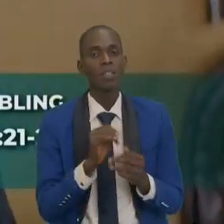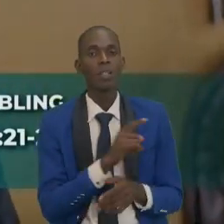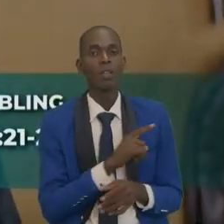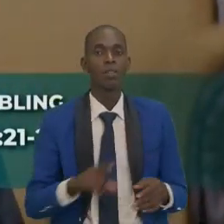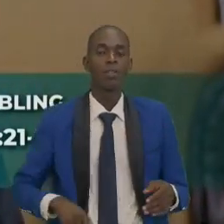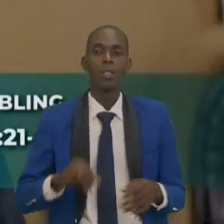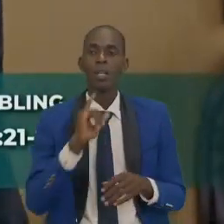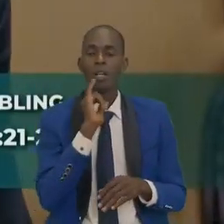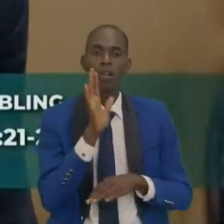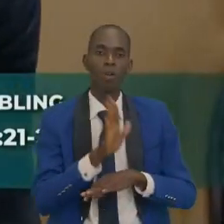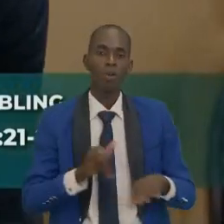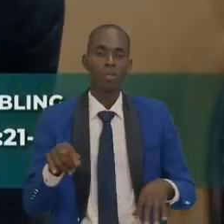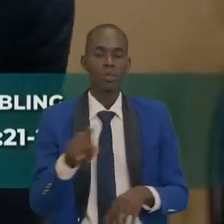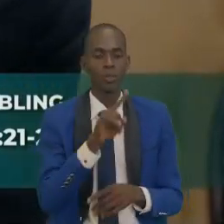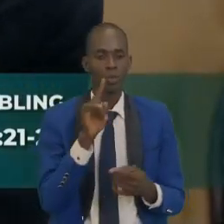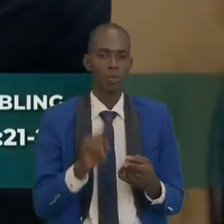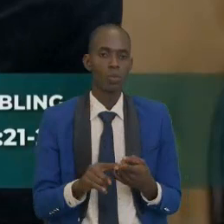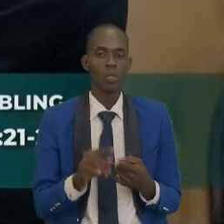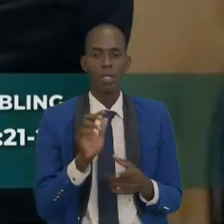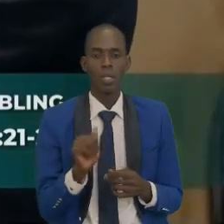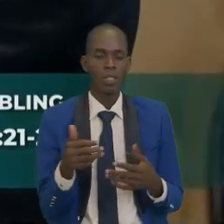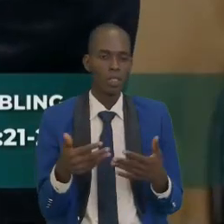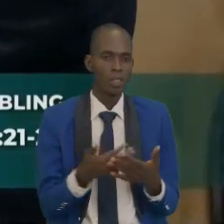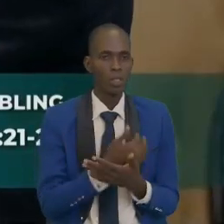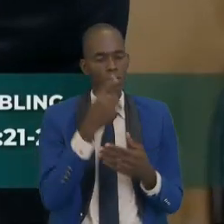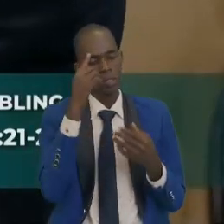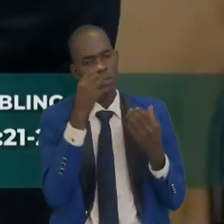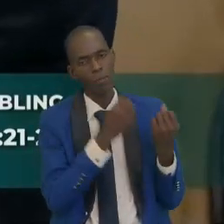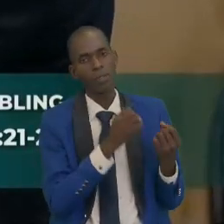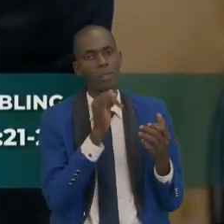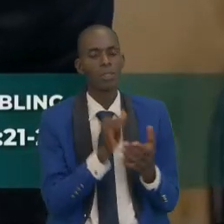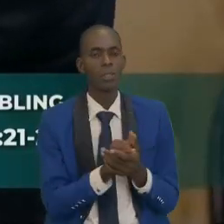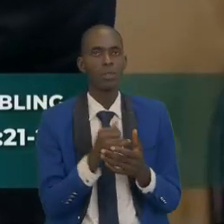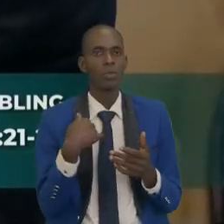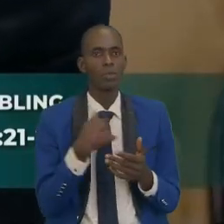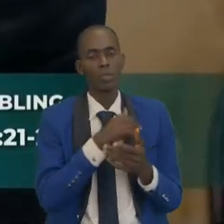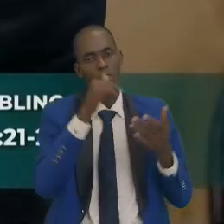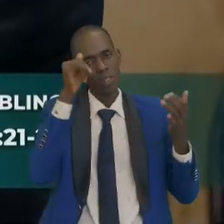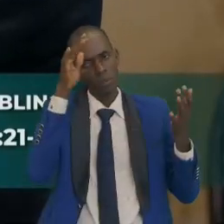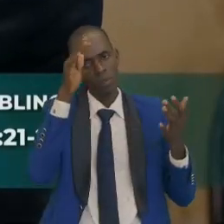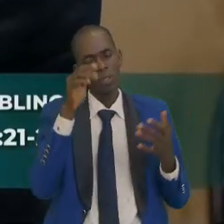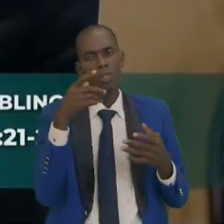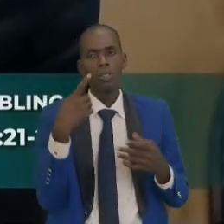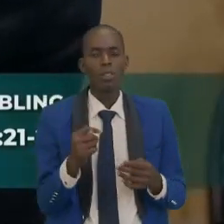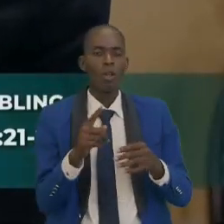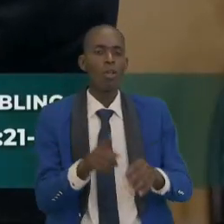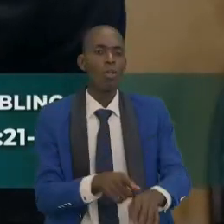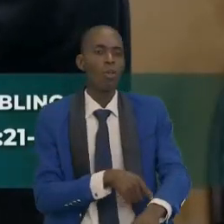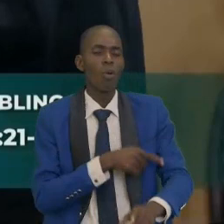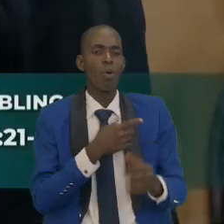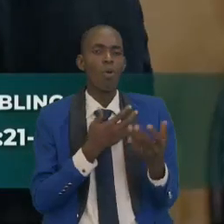calling you to a new faith that will expect the long awaited